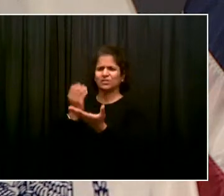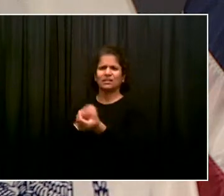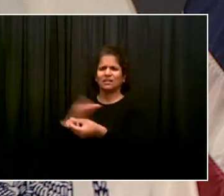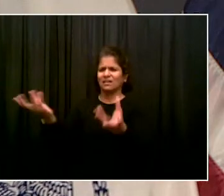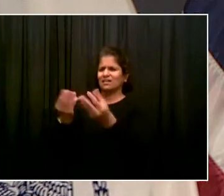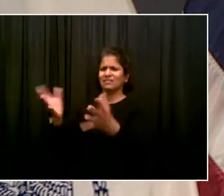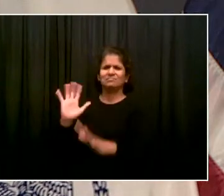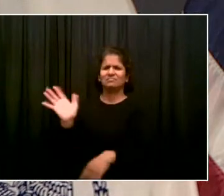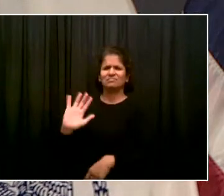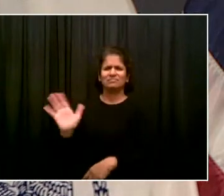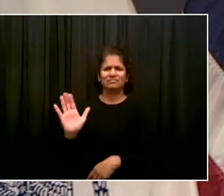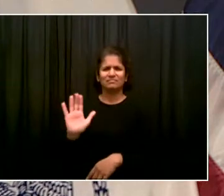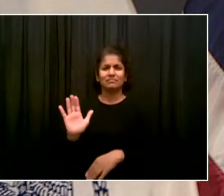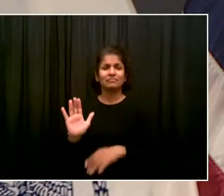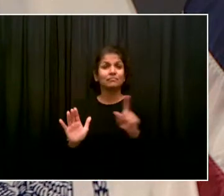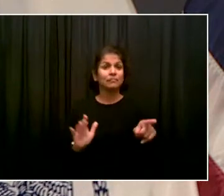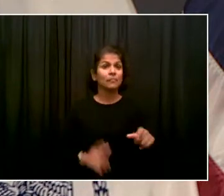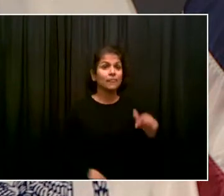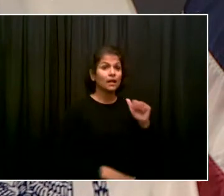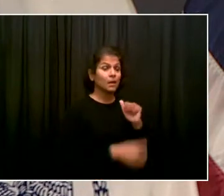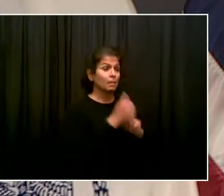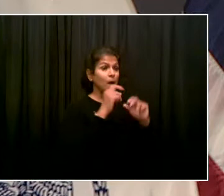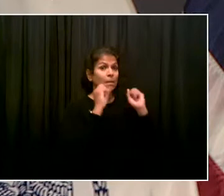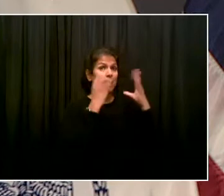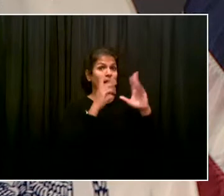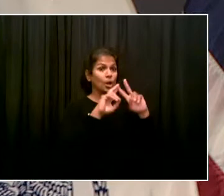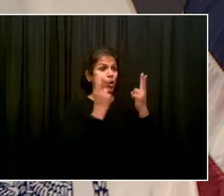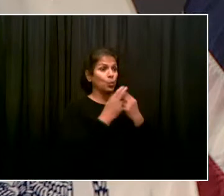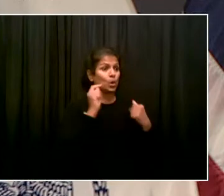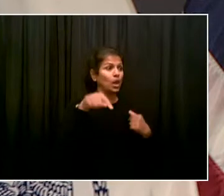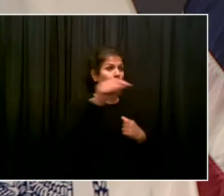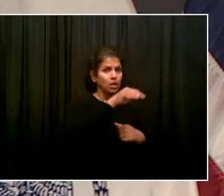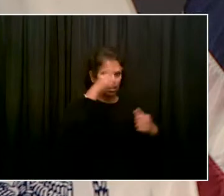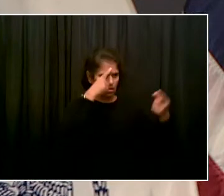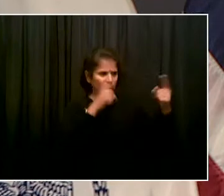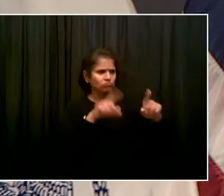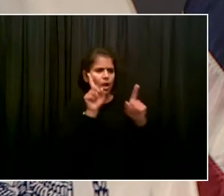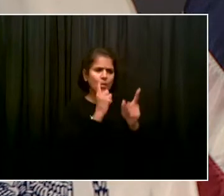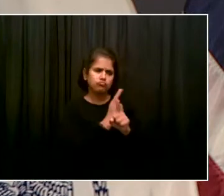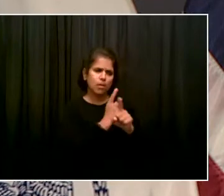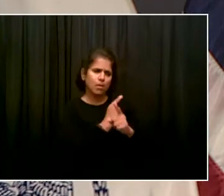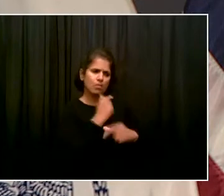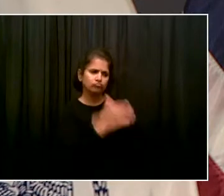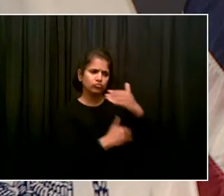of unions believed it was the right thing to do for their members. Our next